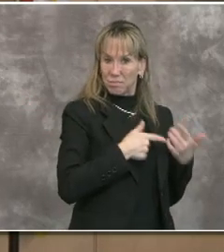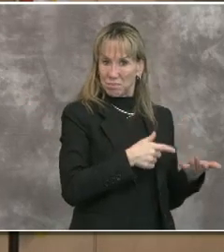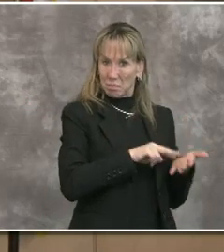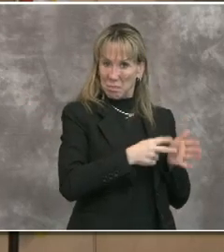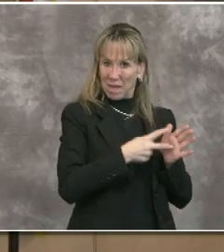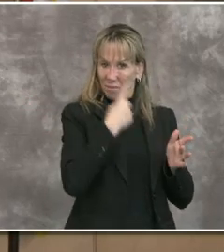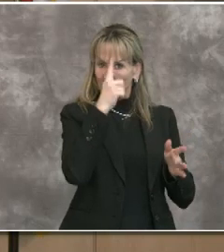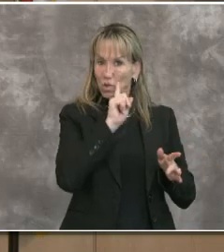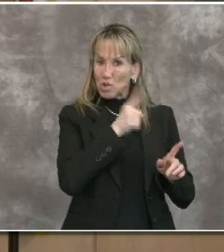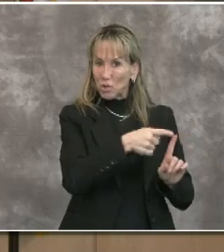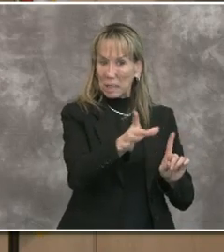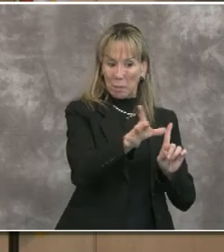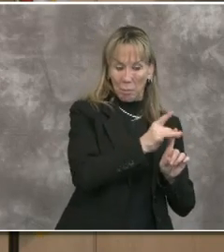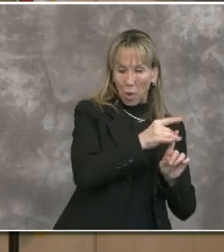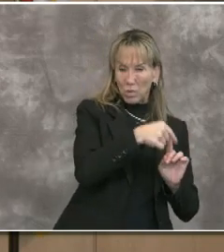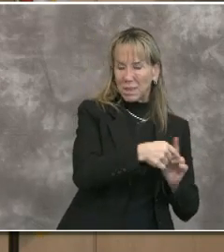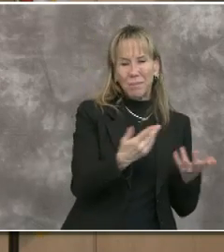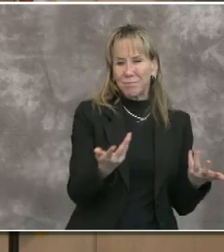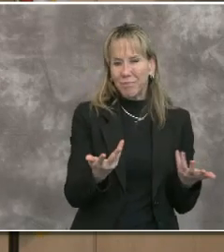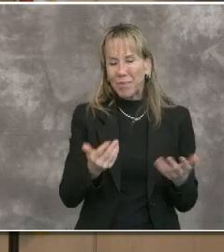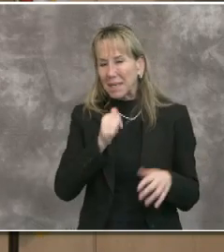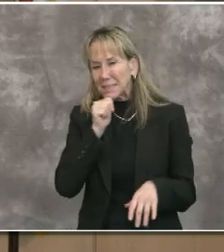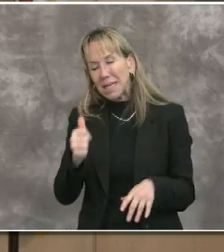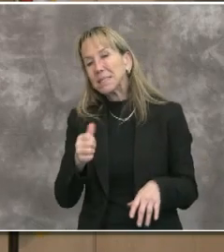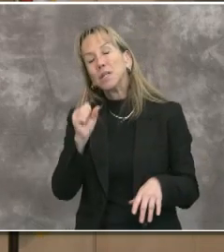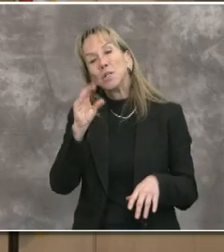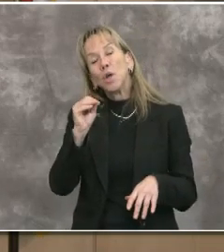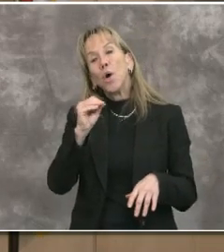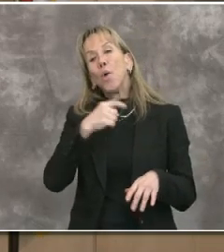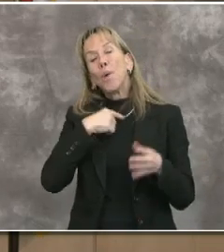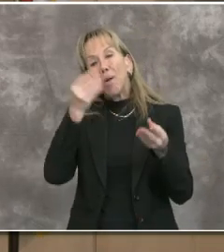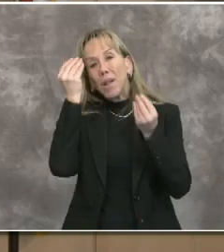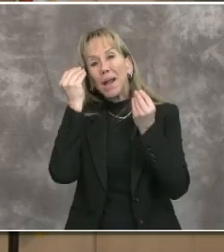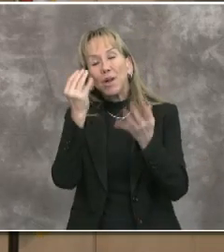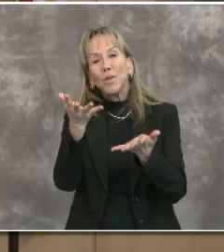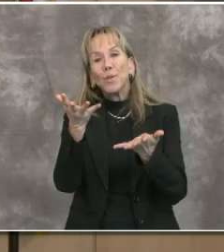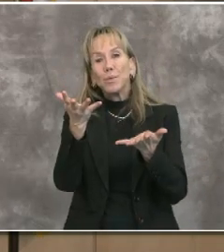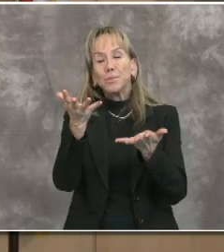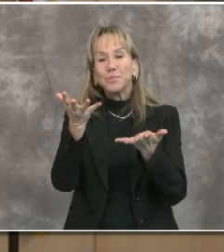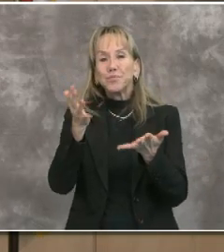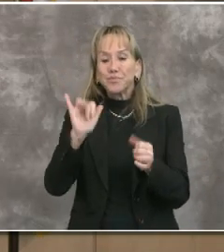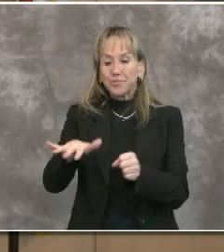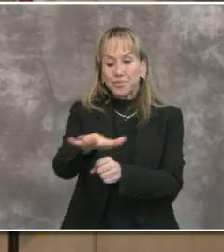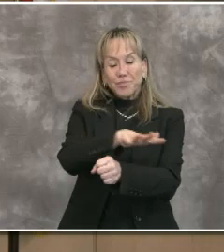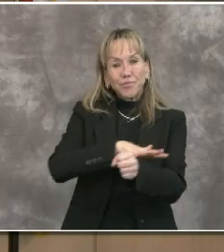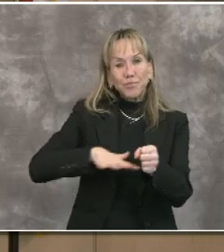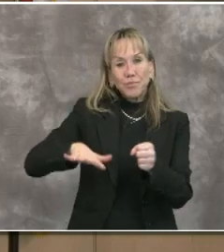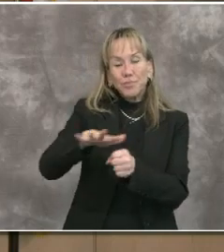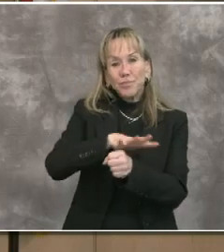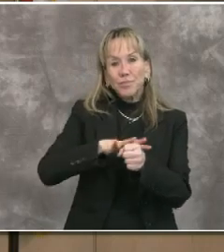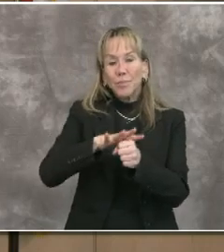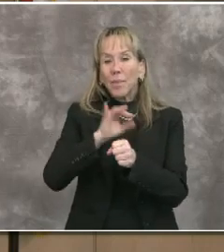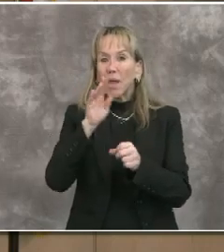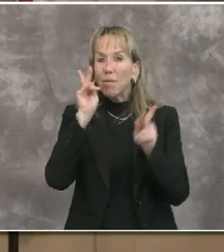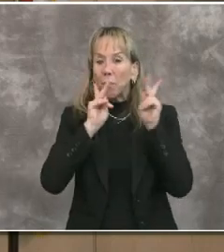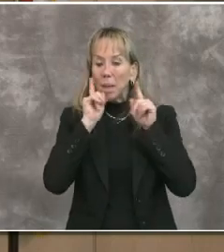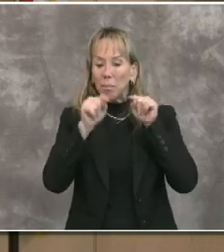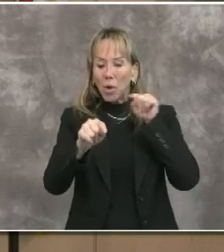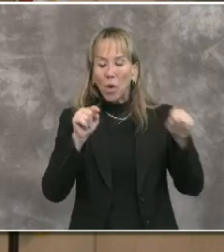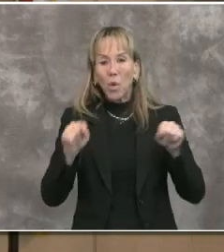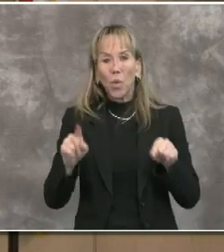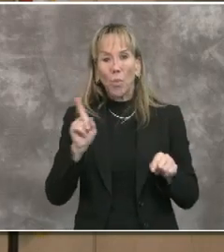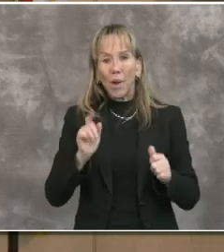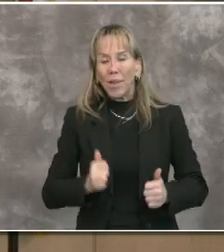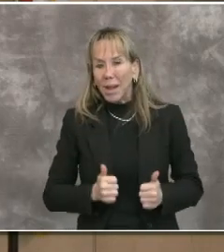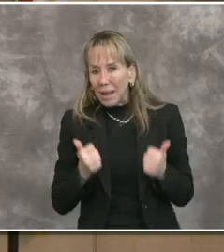It goes back to answers we've given before that this geographic distribution of where individuals